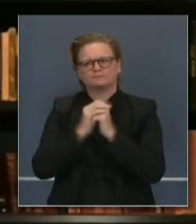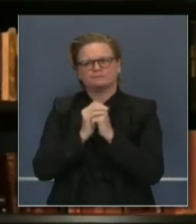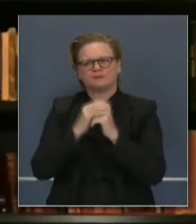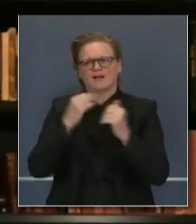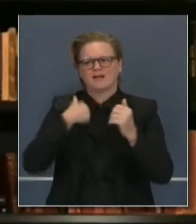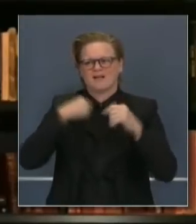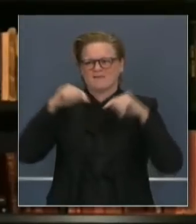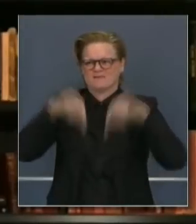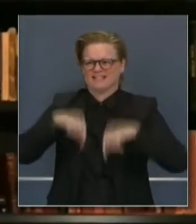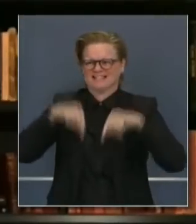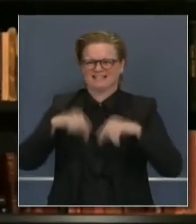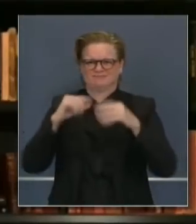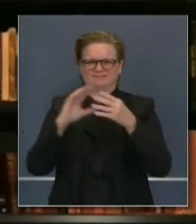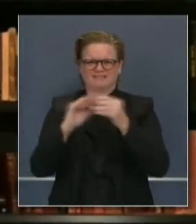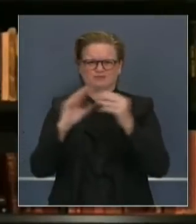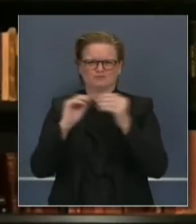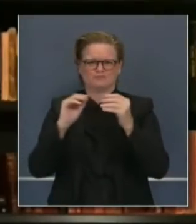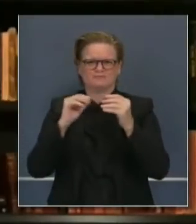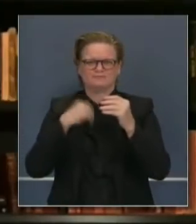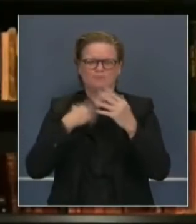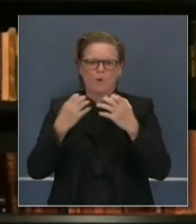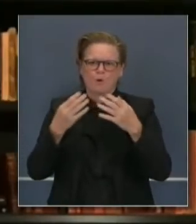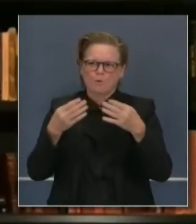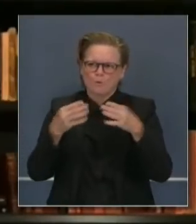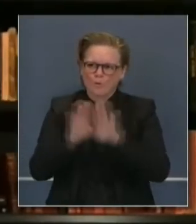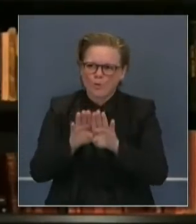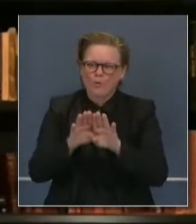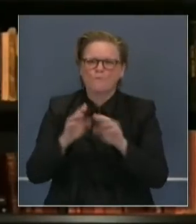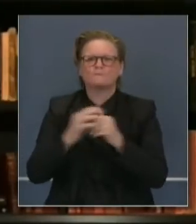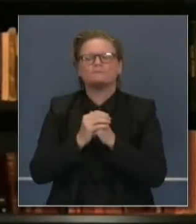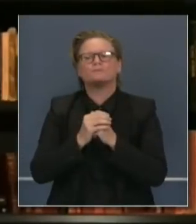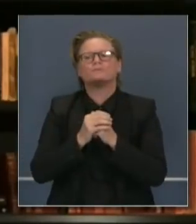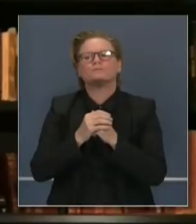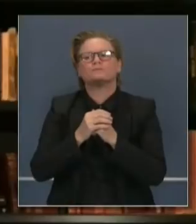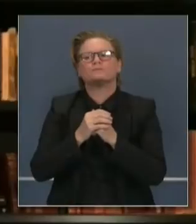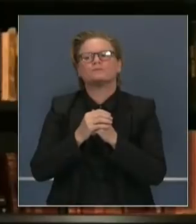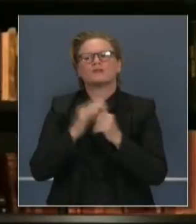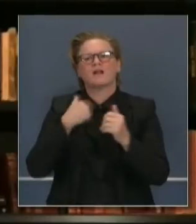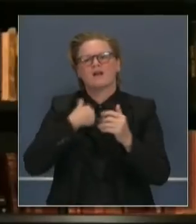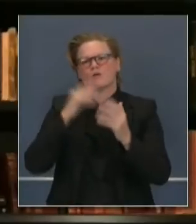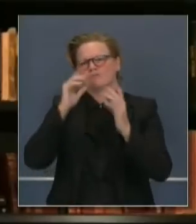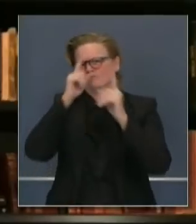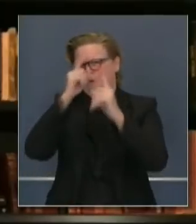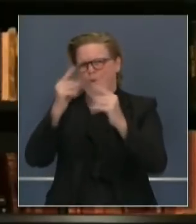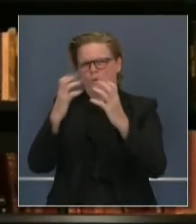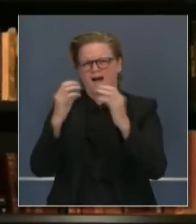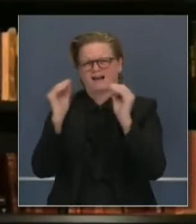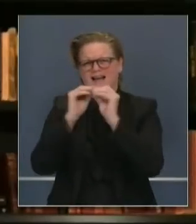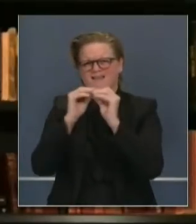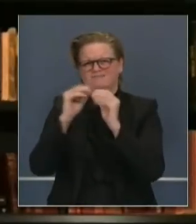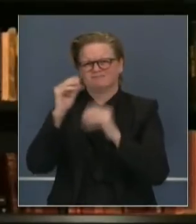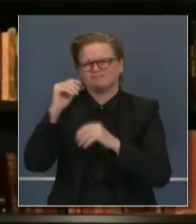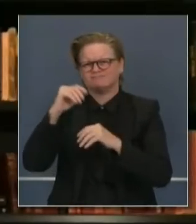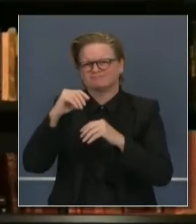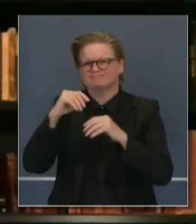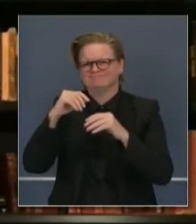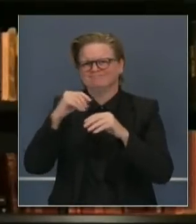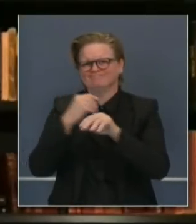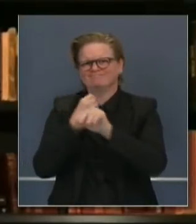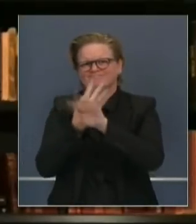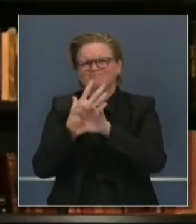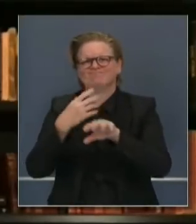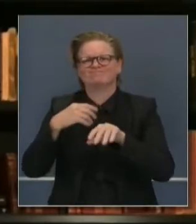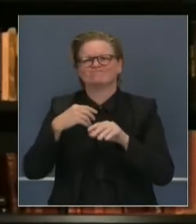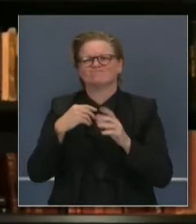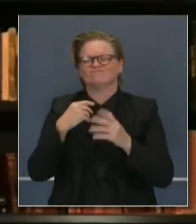this session. Look forward to subsequent sessions. As I said, preview, or rather you heard from Dr. Galley and myself, a preview